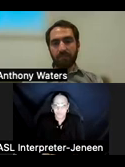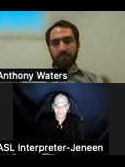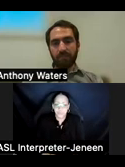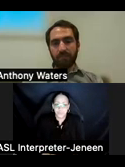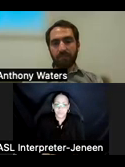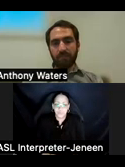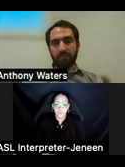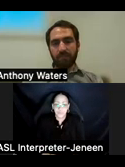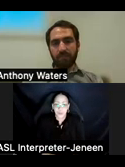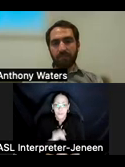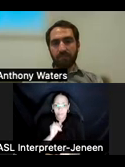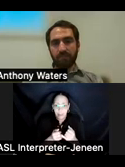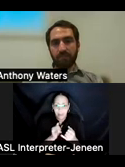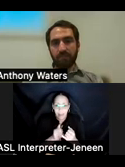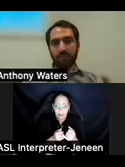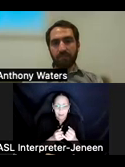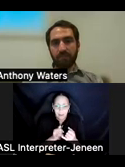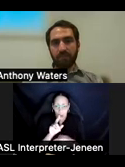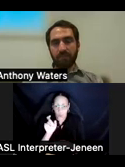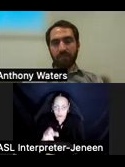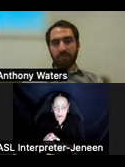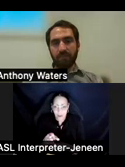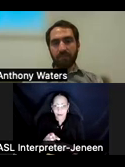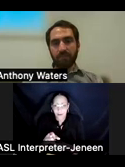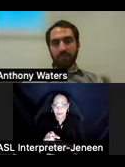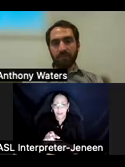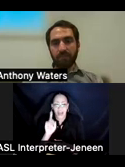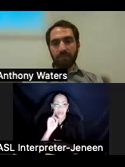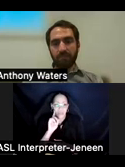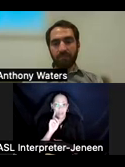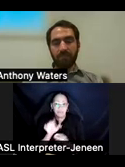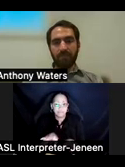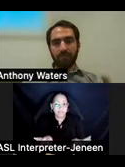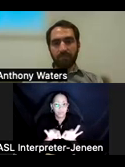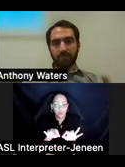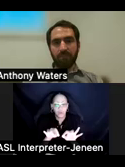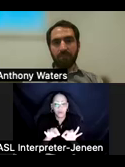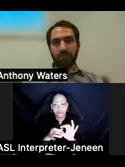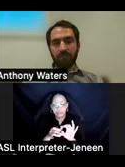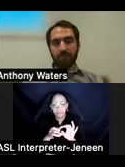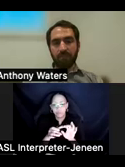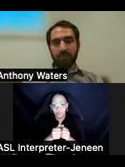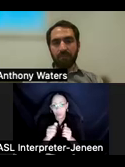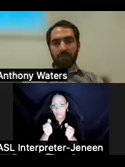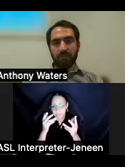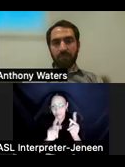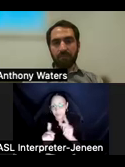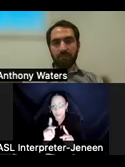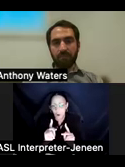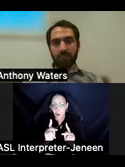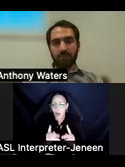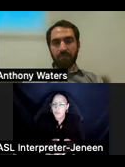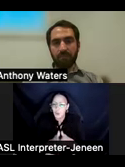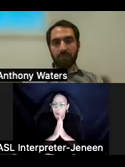But the last question I wanted to ask, because I think it's relevant to a lot of folks, and before I ask it, I also, there was a request to put